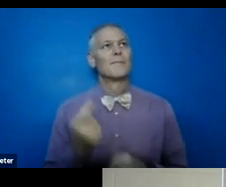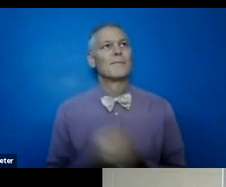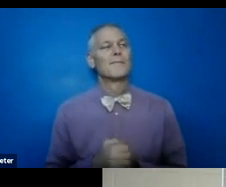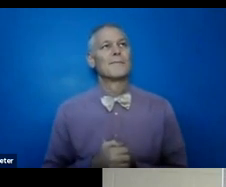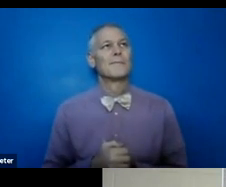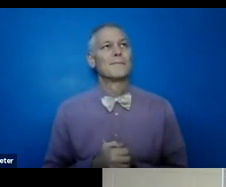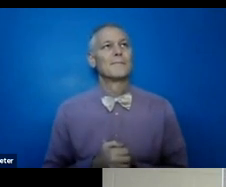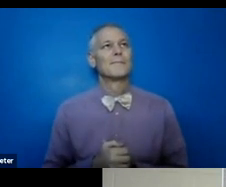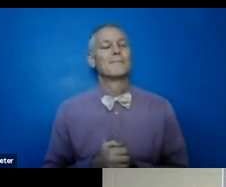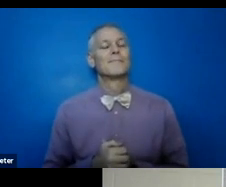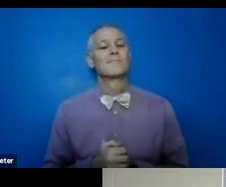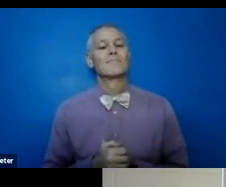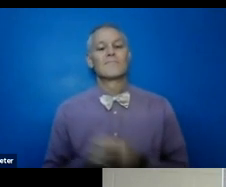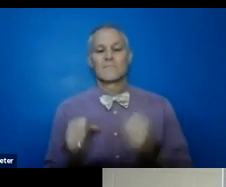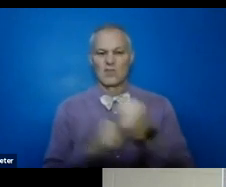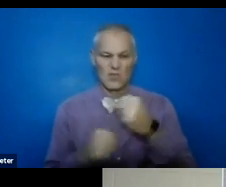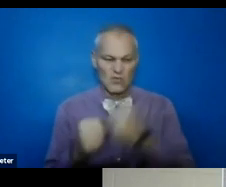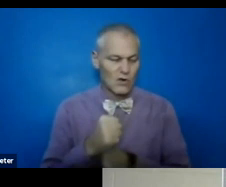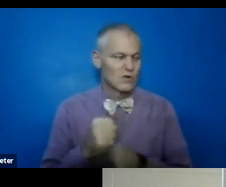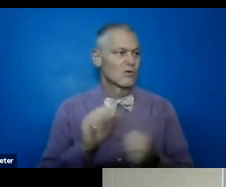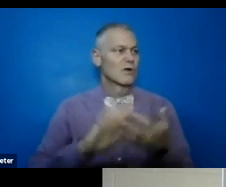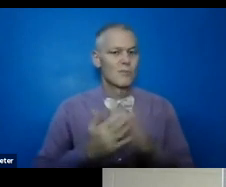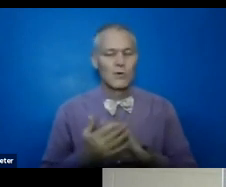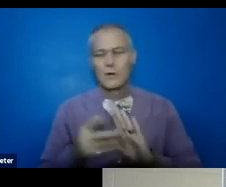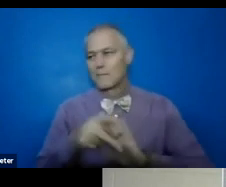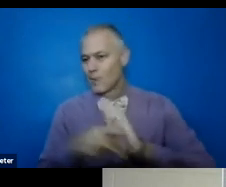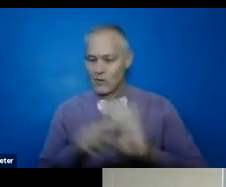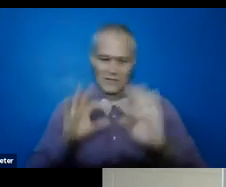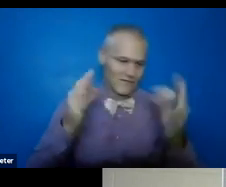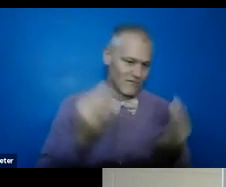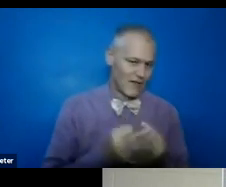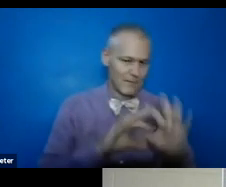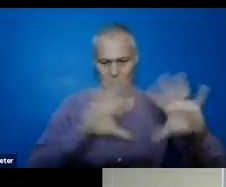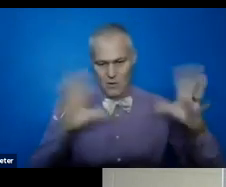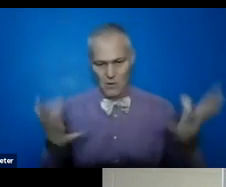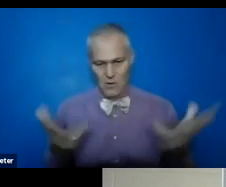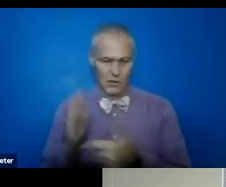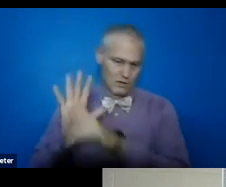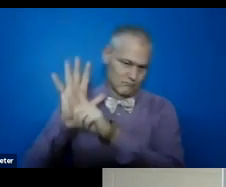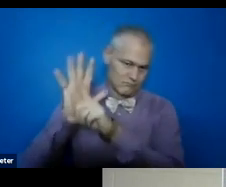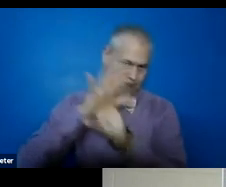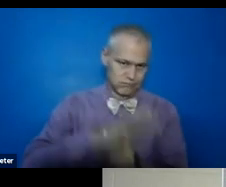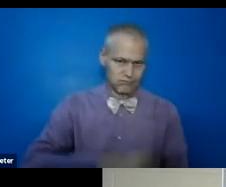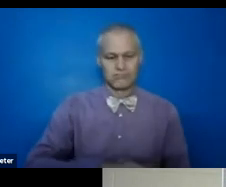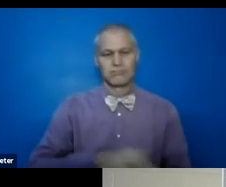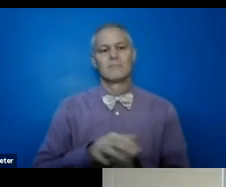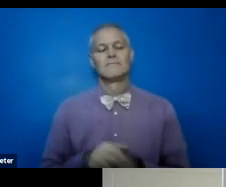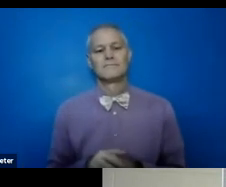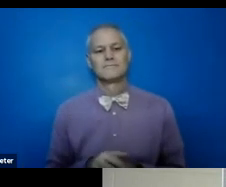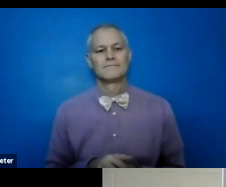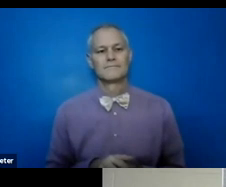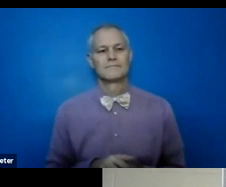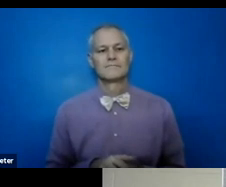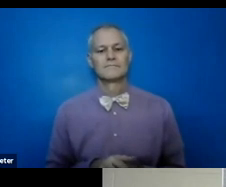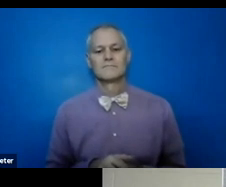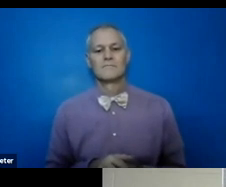just the structural and community and policy and family setting within which all of these things happen. And so just